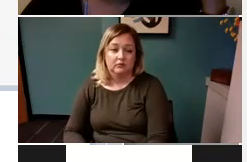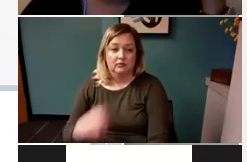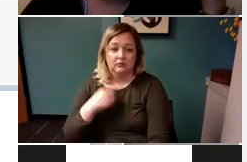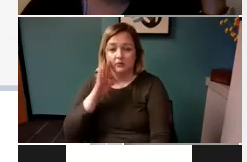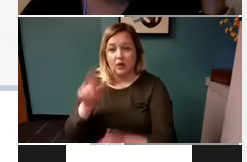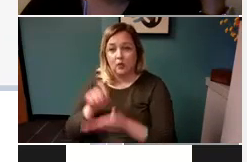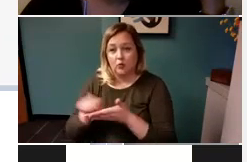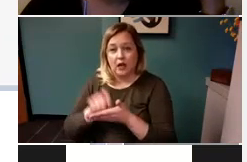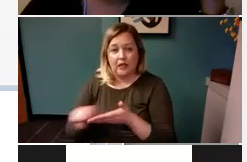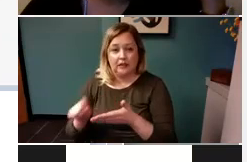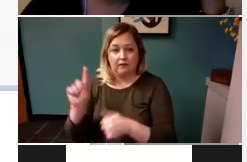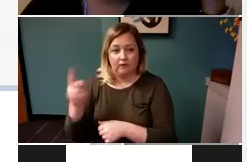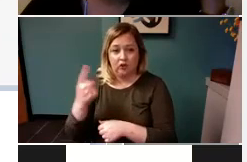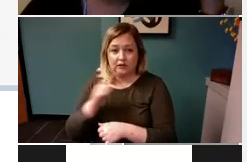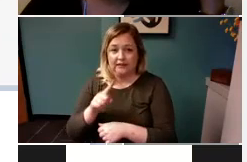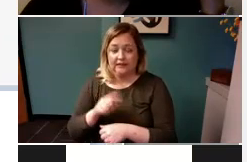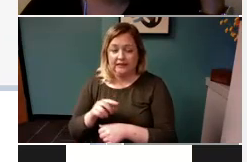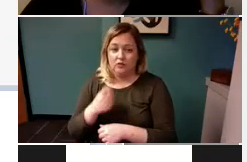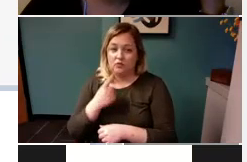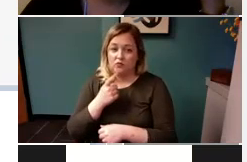red, green,